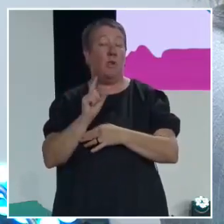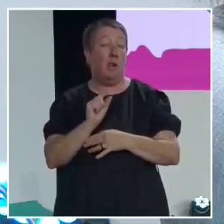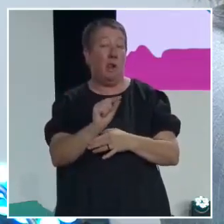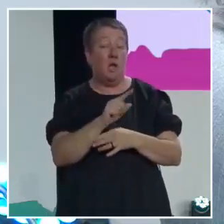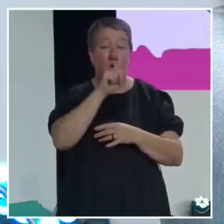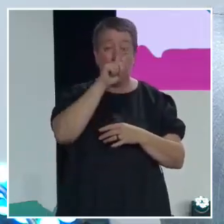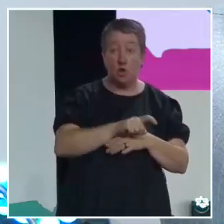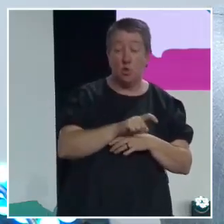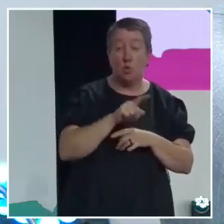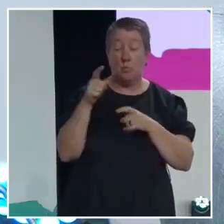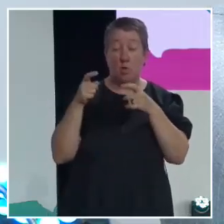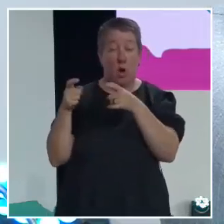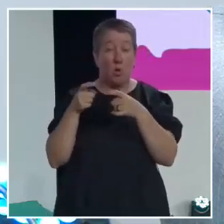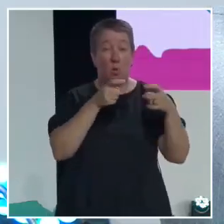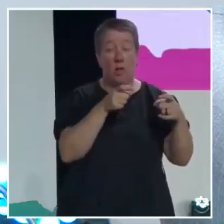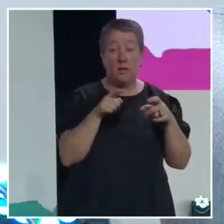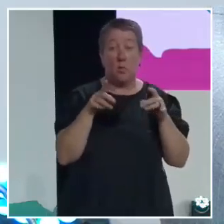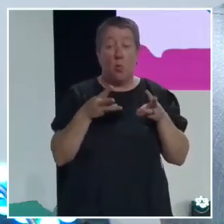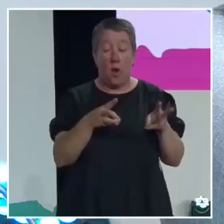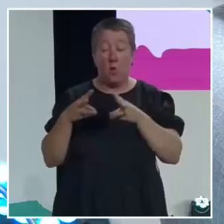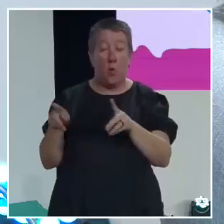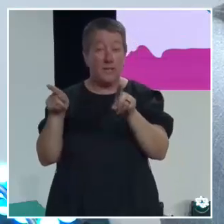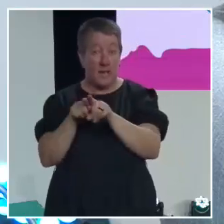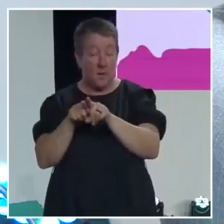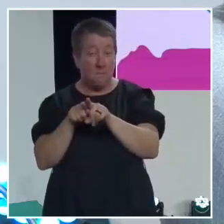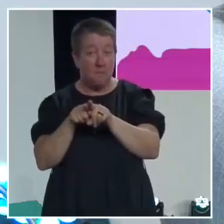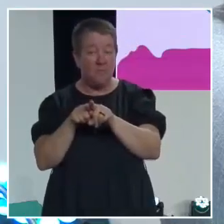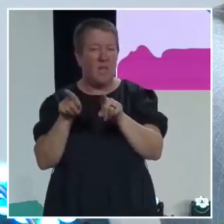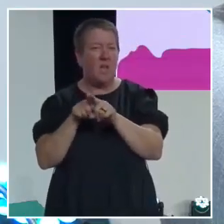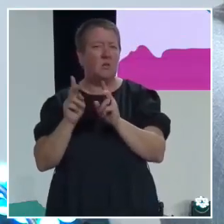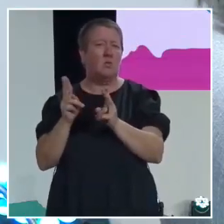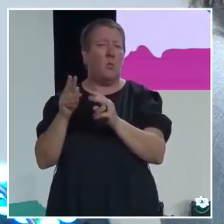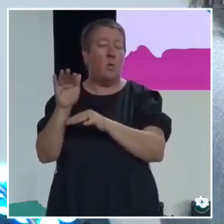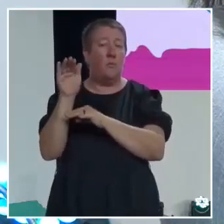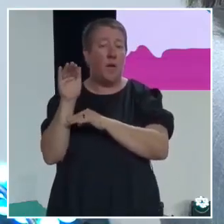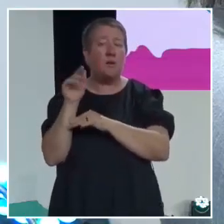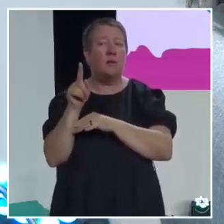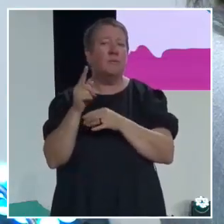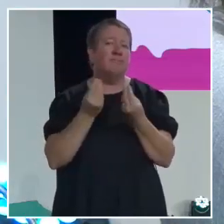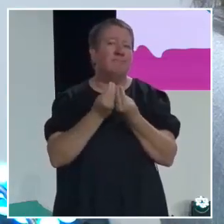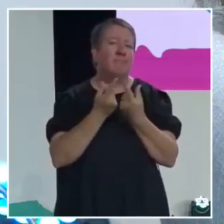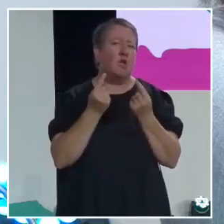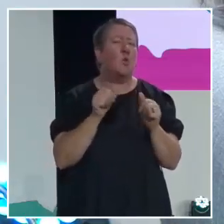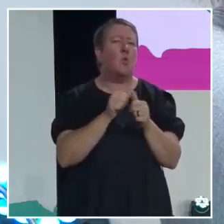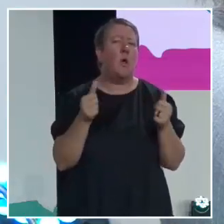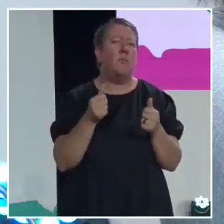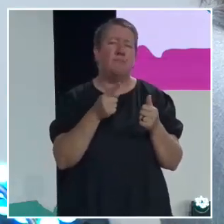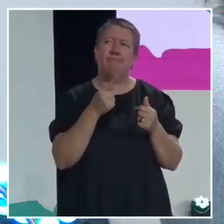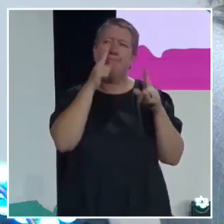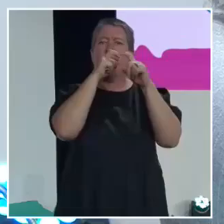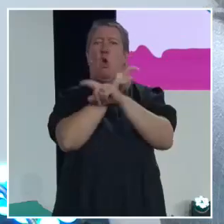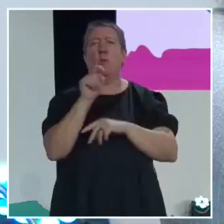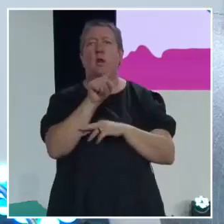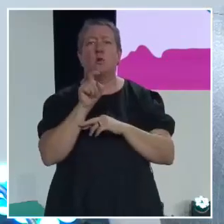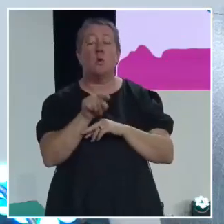be regulated the same way as a commercial bank? And something that you, of course, know very well about, but it's actually a very tricky question.